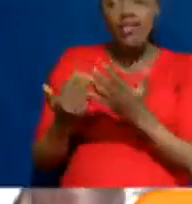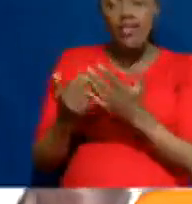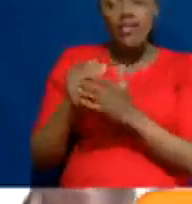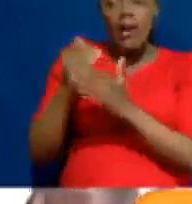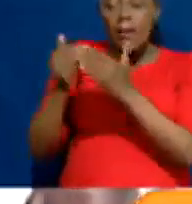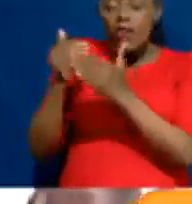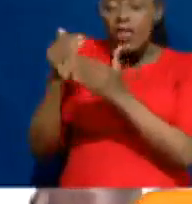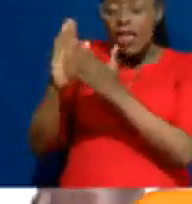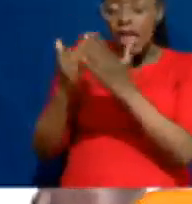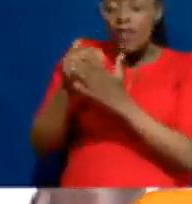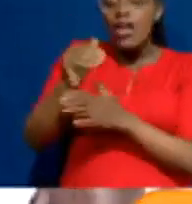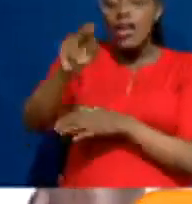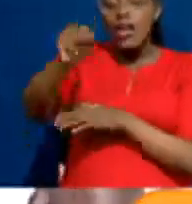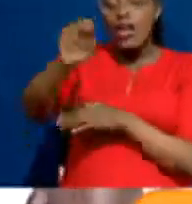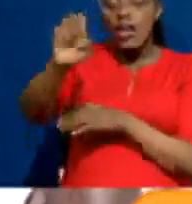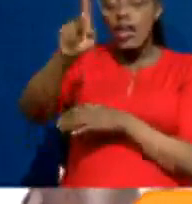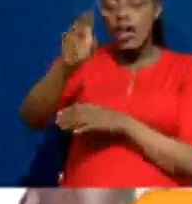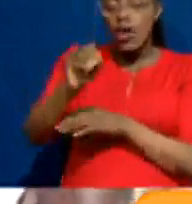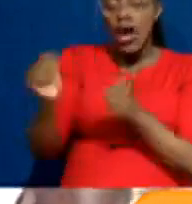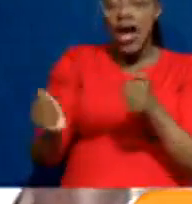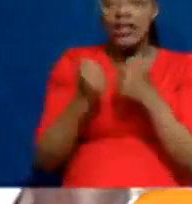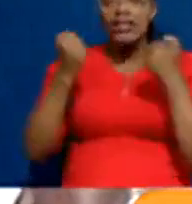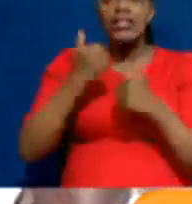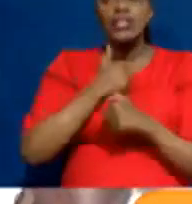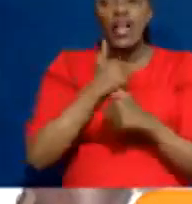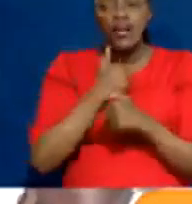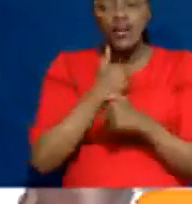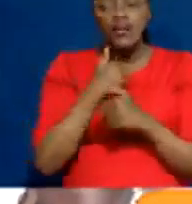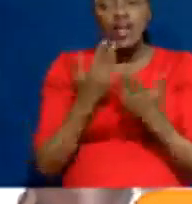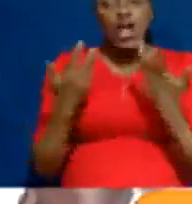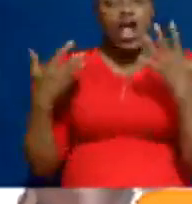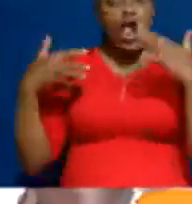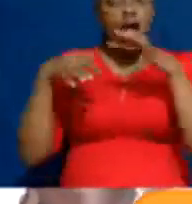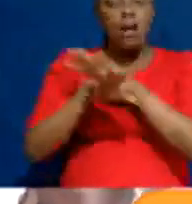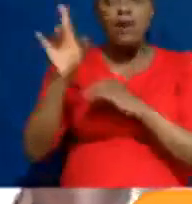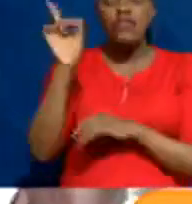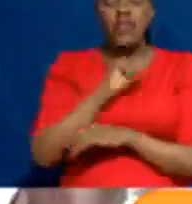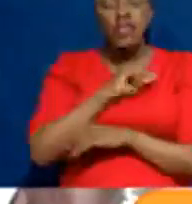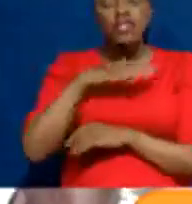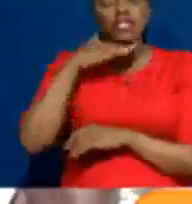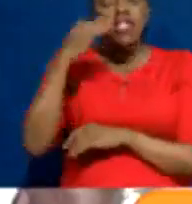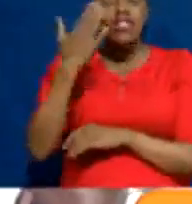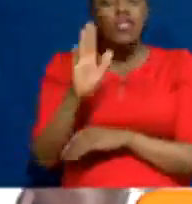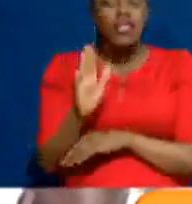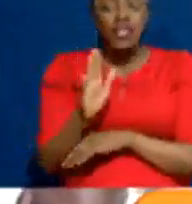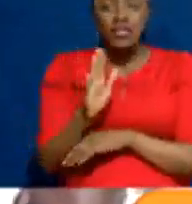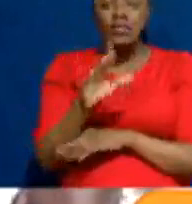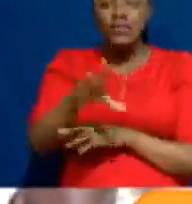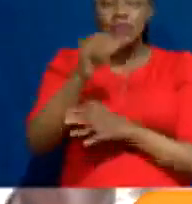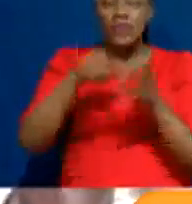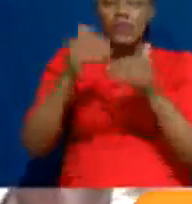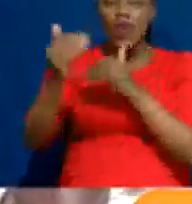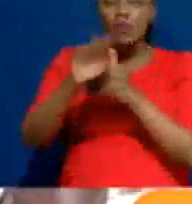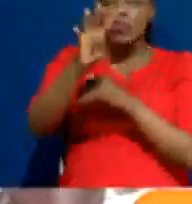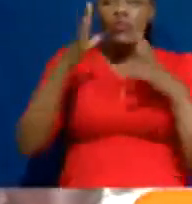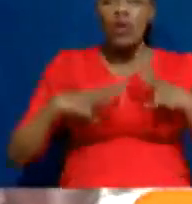karibu wafike hapa Neko, walipata ajali na walizama. Hapo tulipata kuwa karibu watu